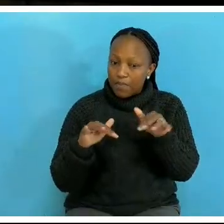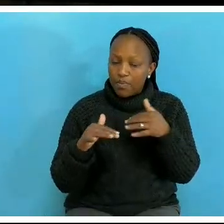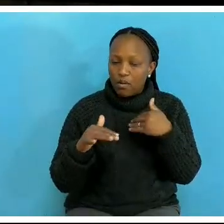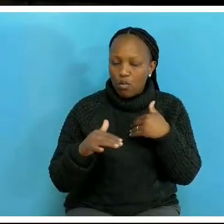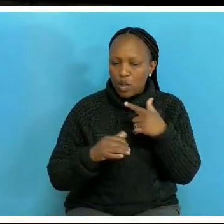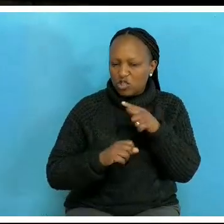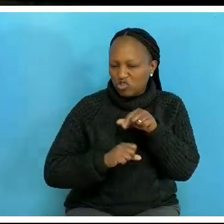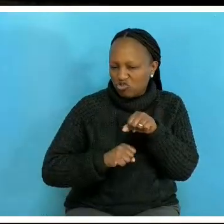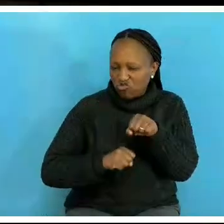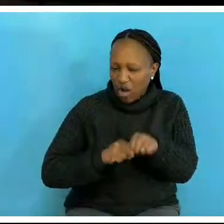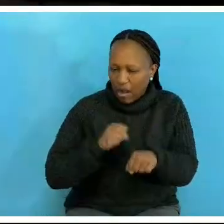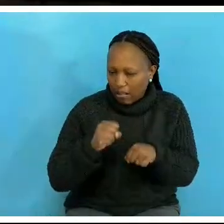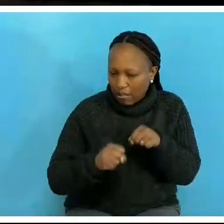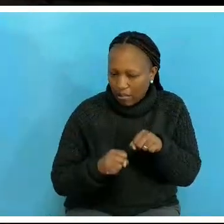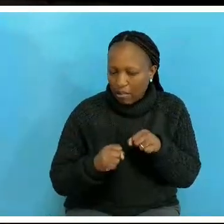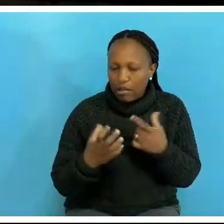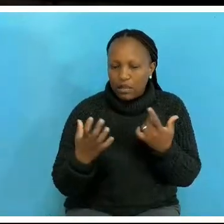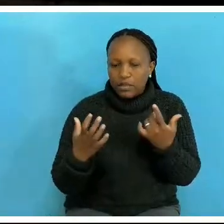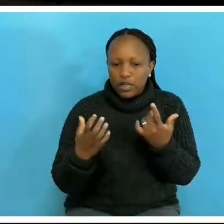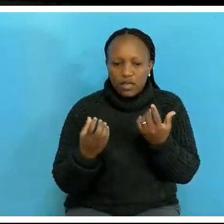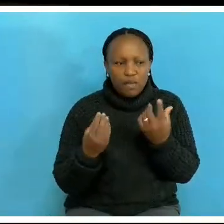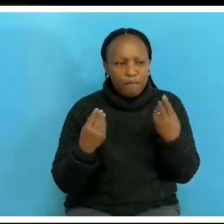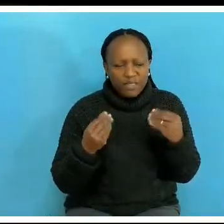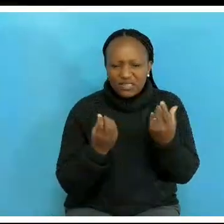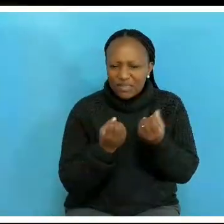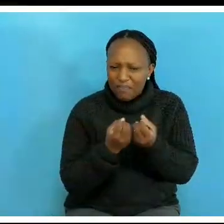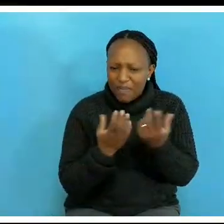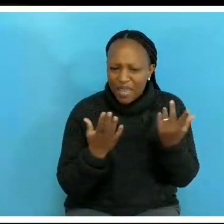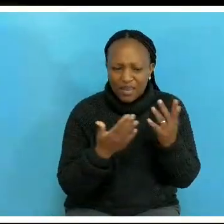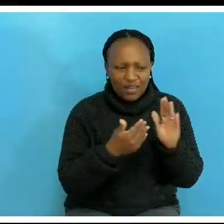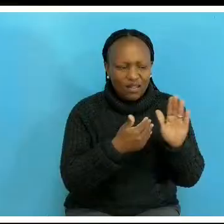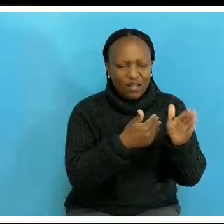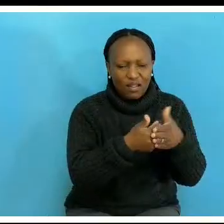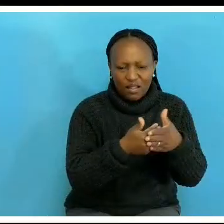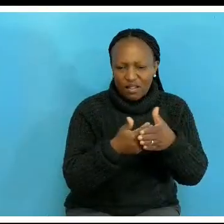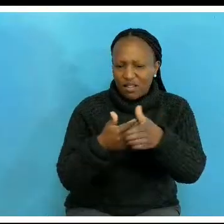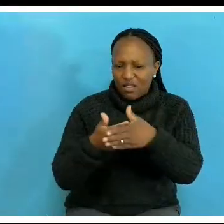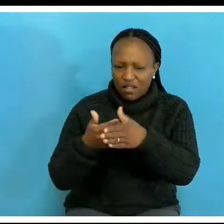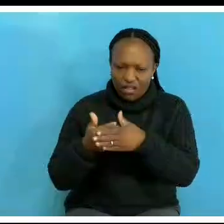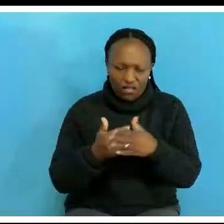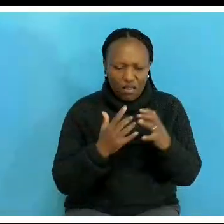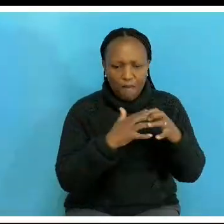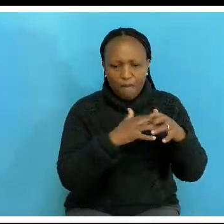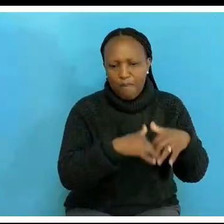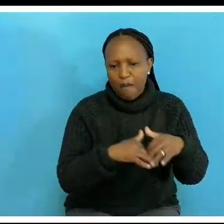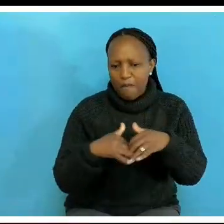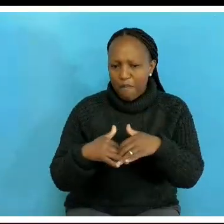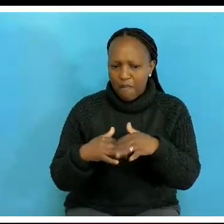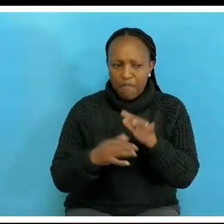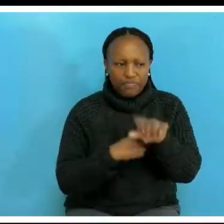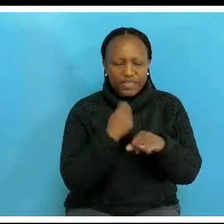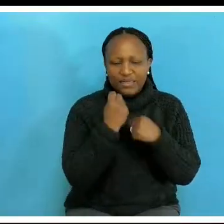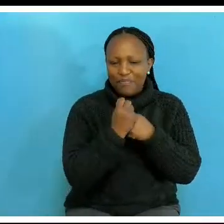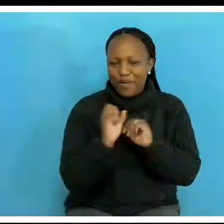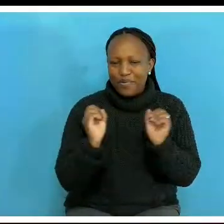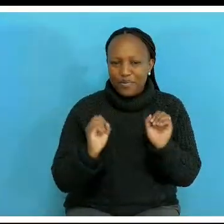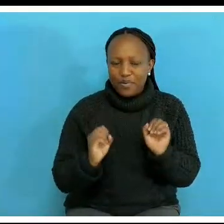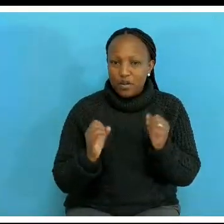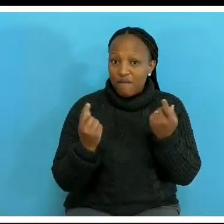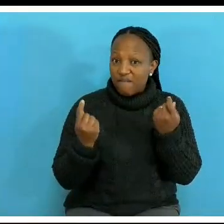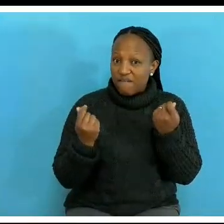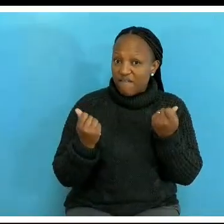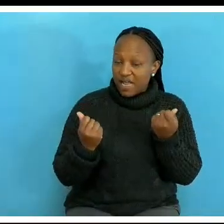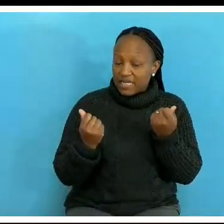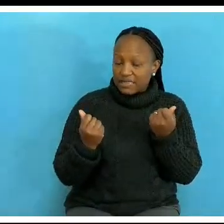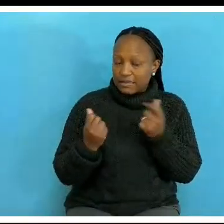Many businesses has closed down because we get no support. Whether it is financial support, whether